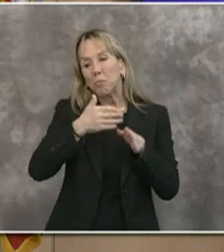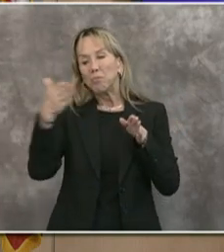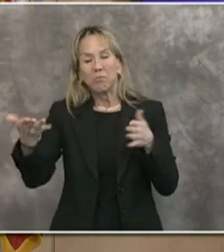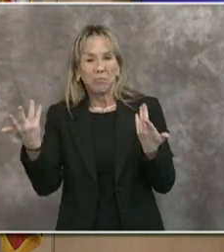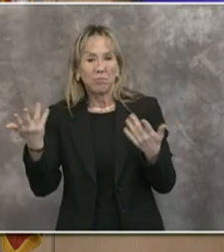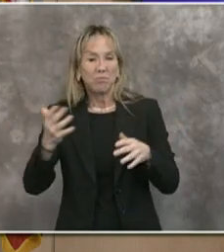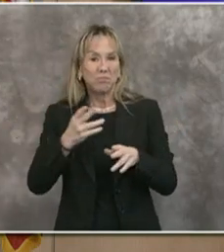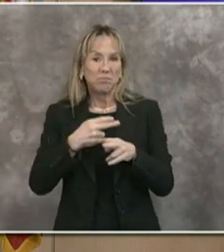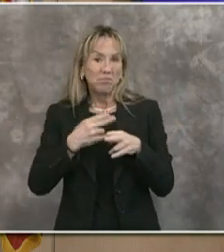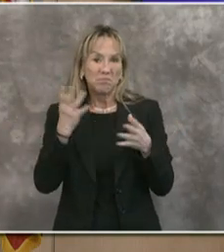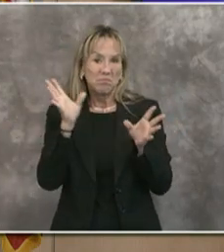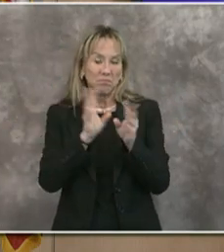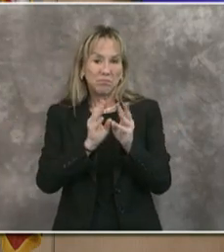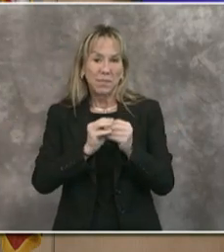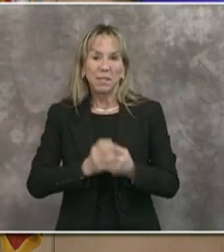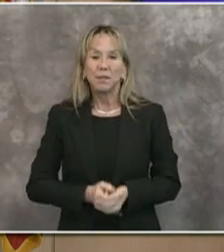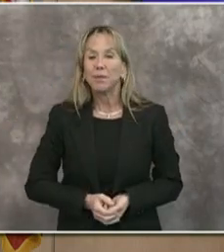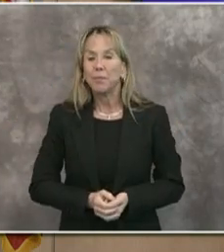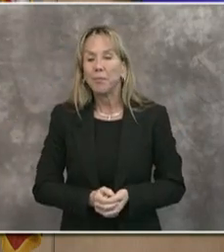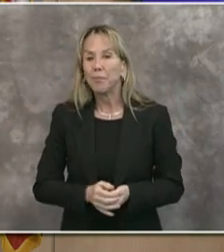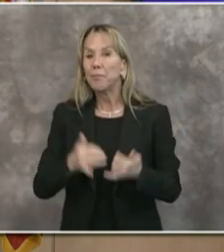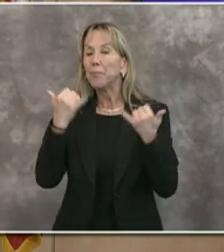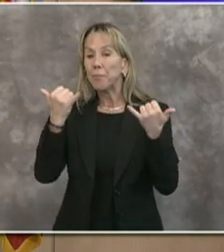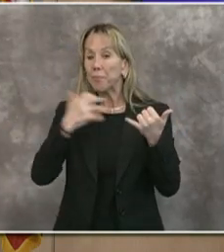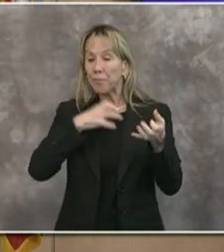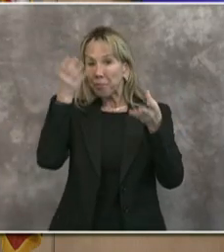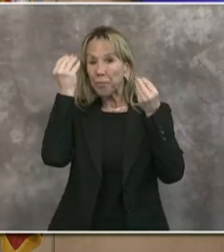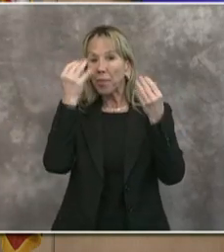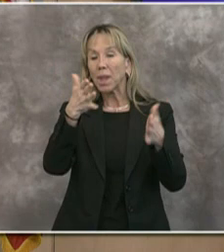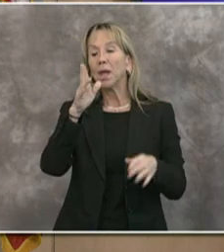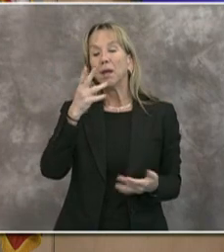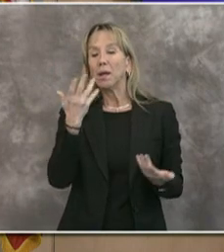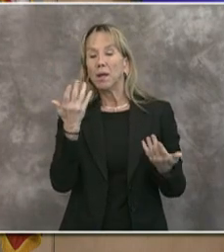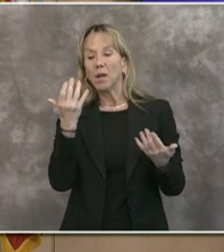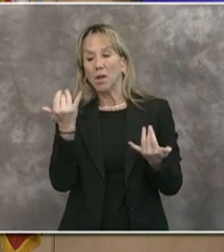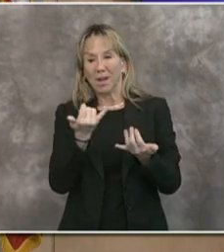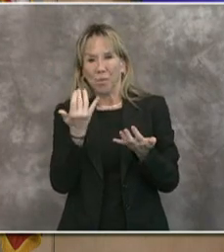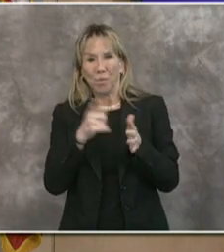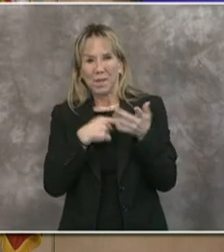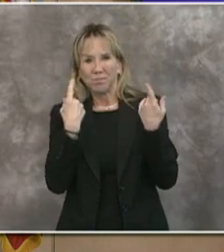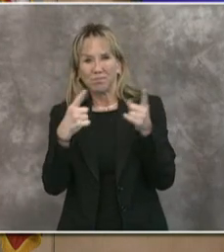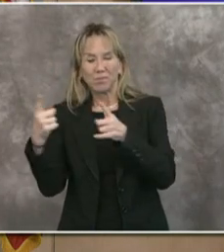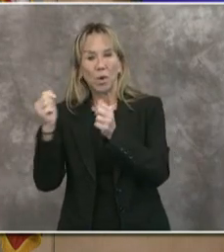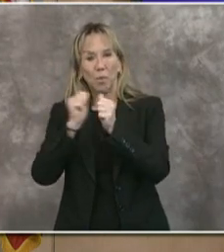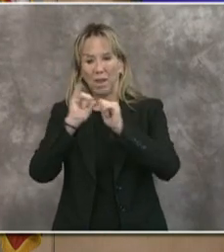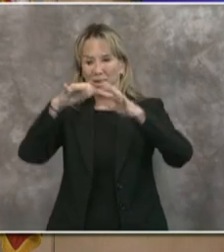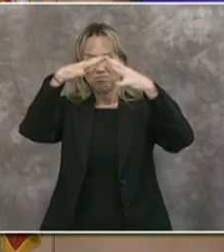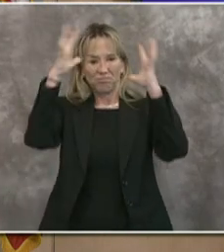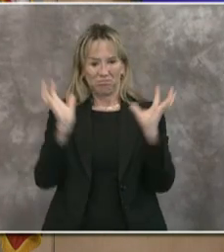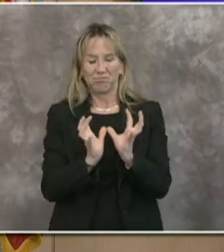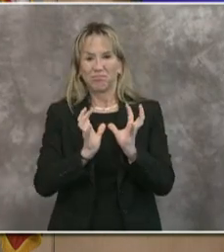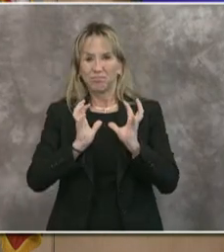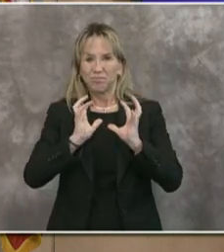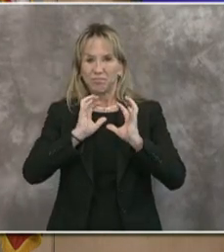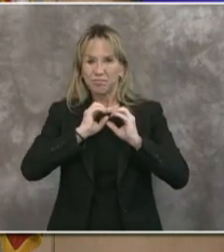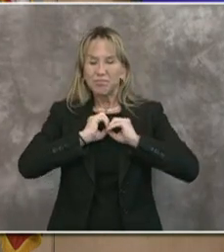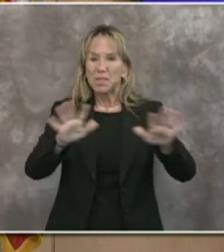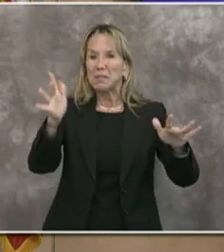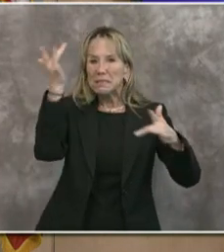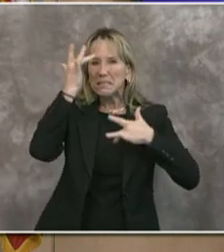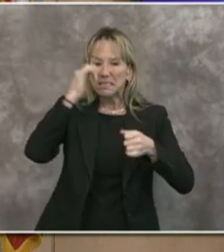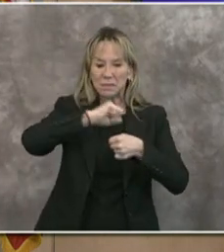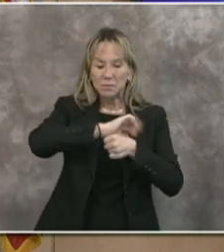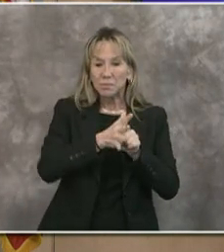want to note this morning the Board of Supervisors heard an update on the pandemic from our public health officer and our executive